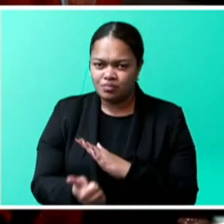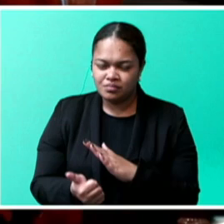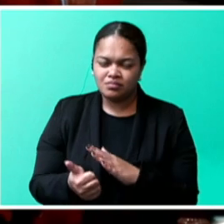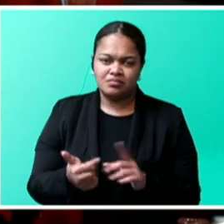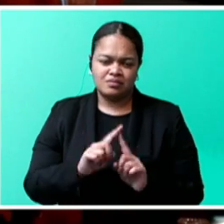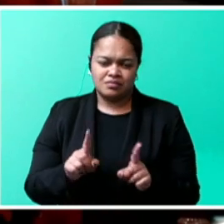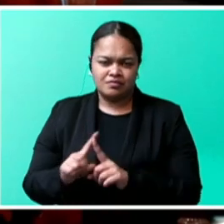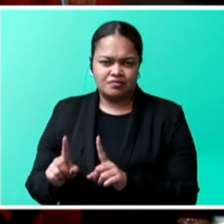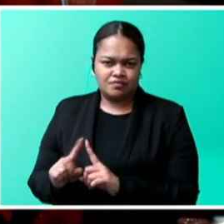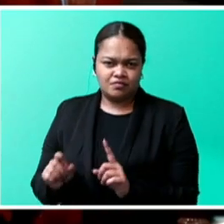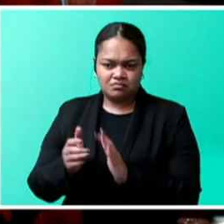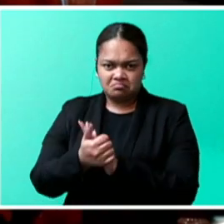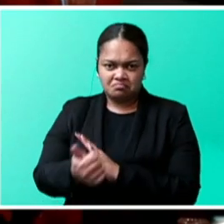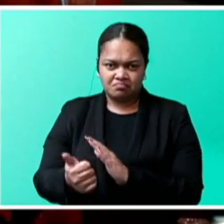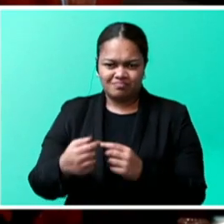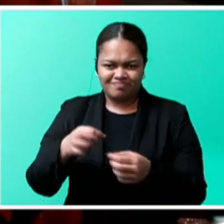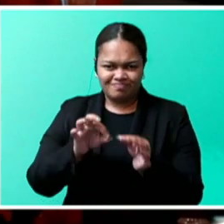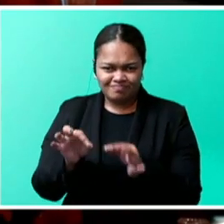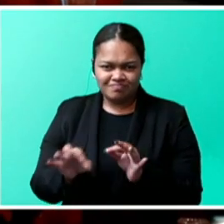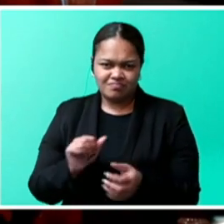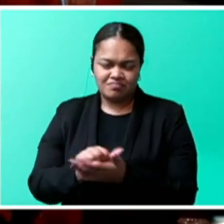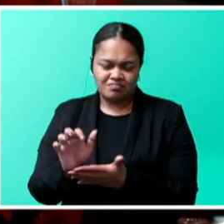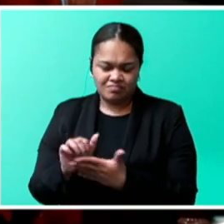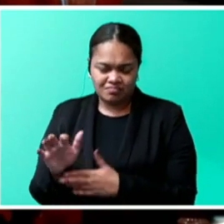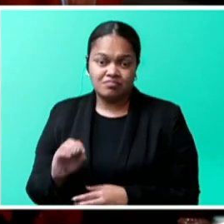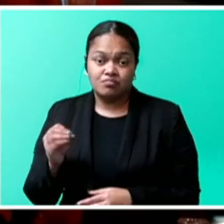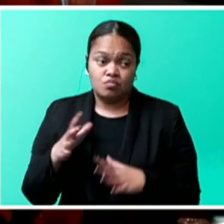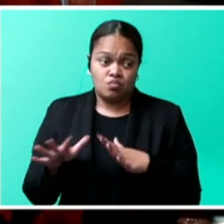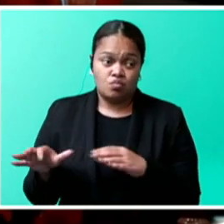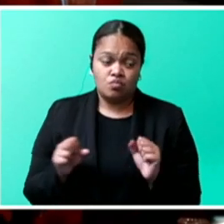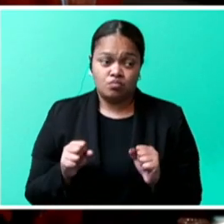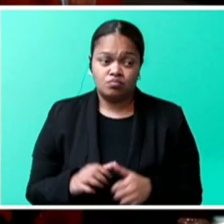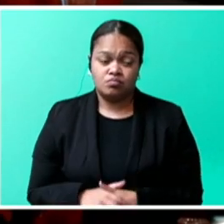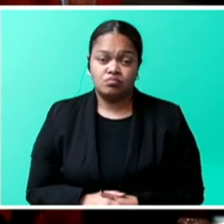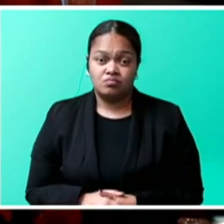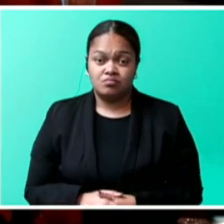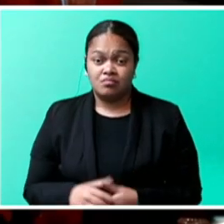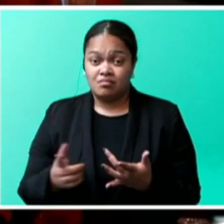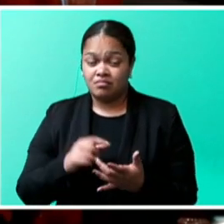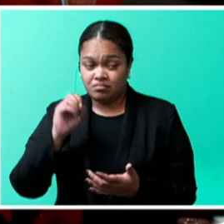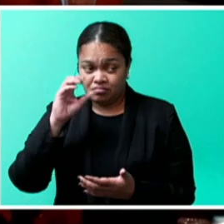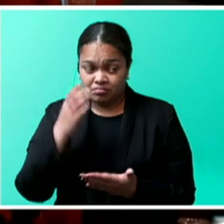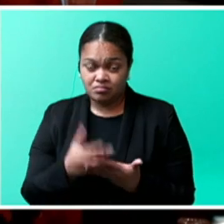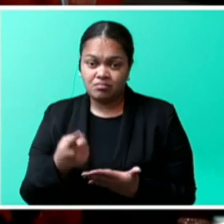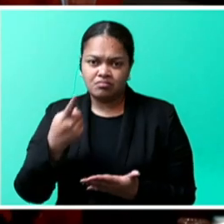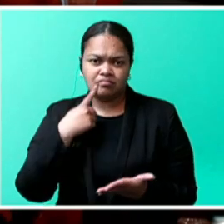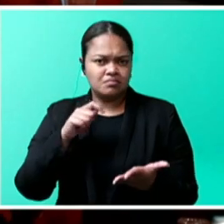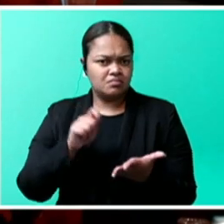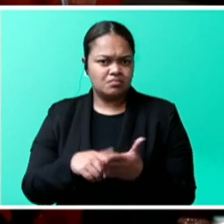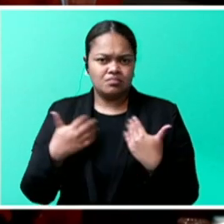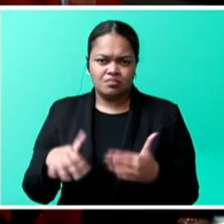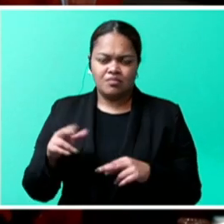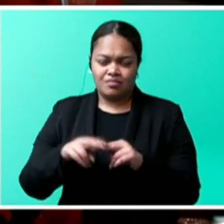products. Mr. Speaker, sir, being host to another year of SPDE is a testament to Fiji's renewed